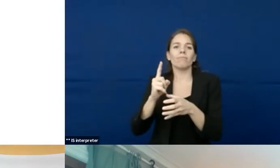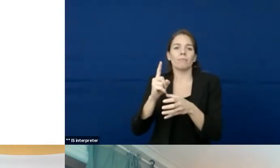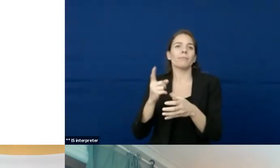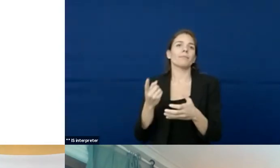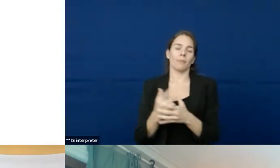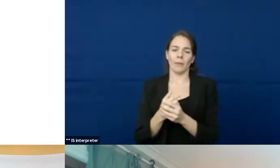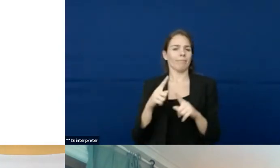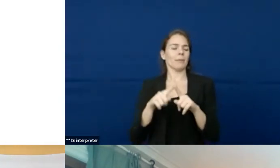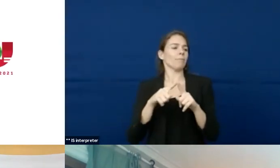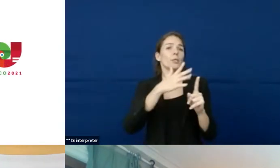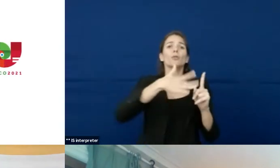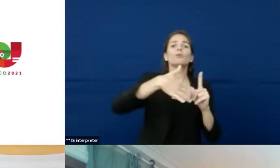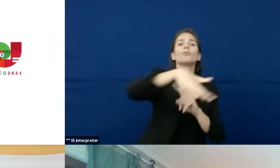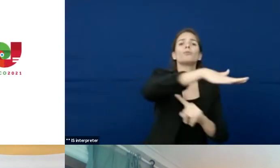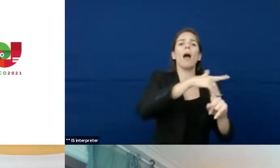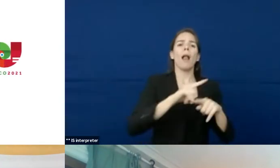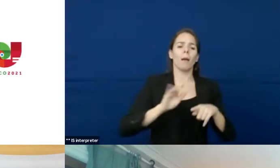panelist, and